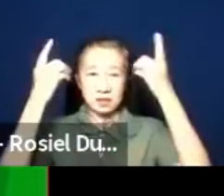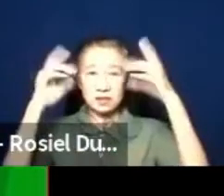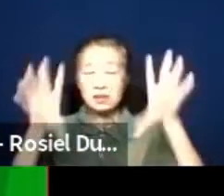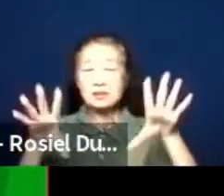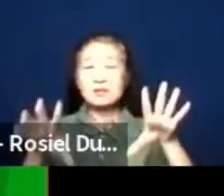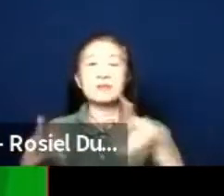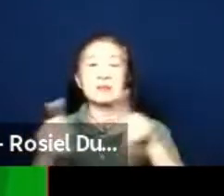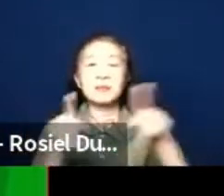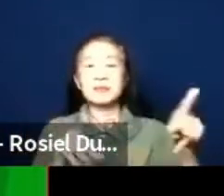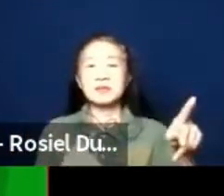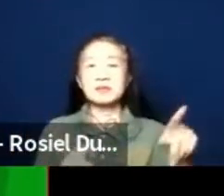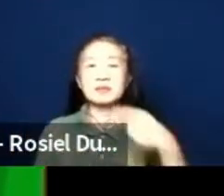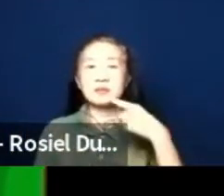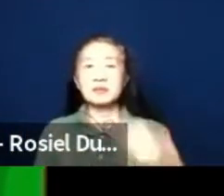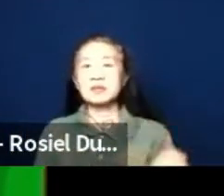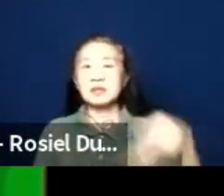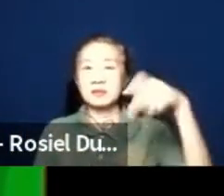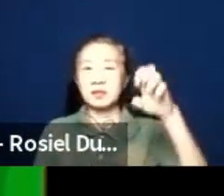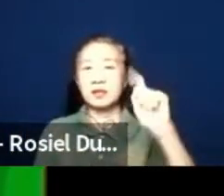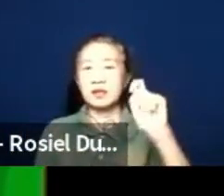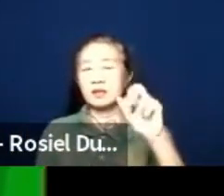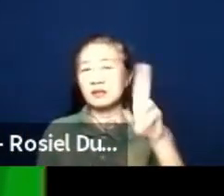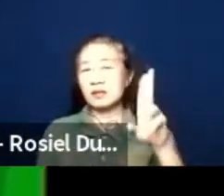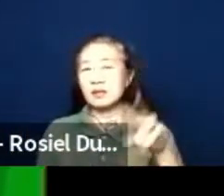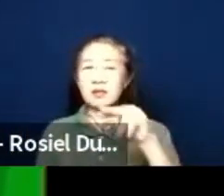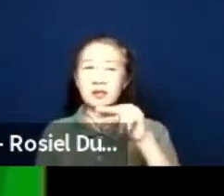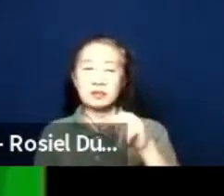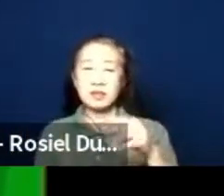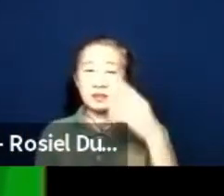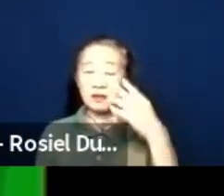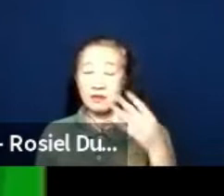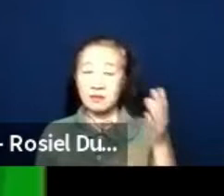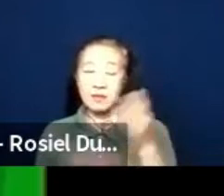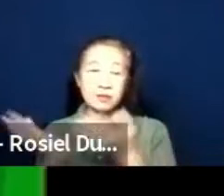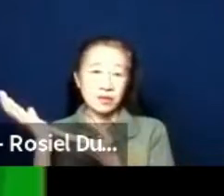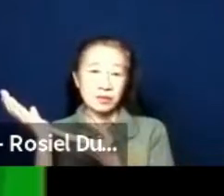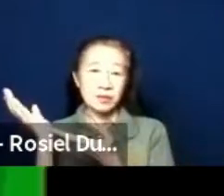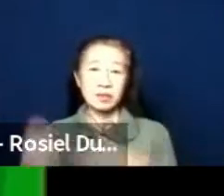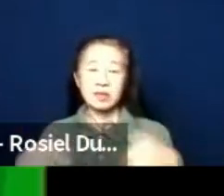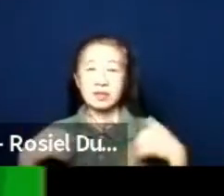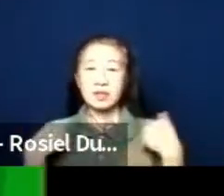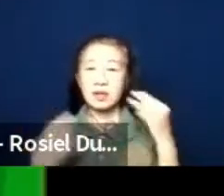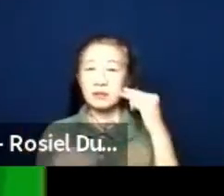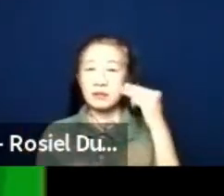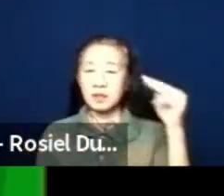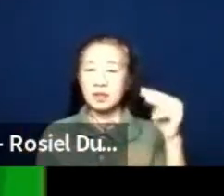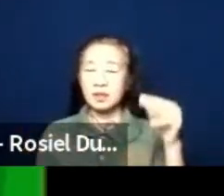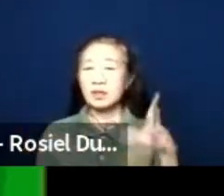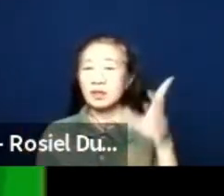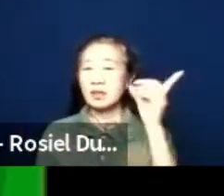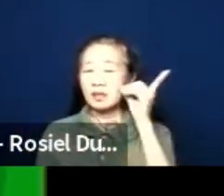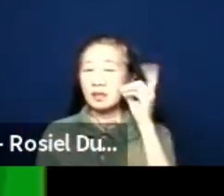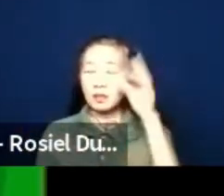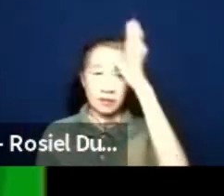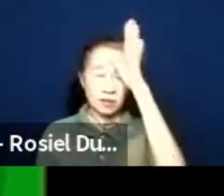Petra Nemkova. And on this photo, together with me is the young May De Leon, a parent and